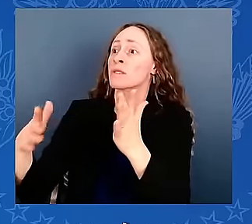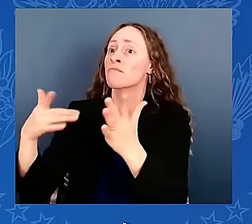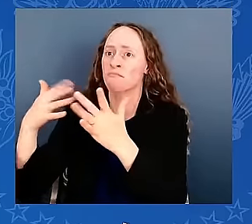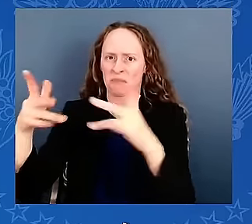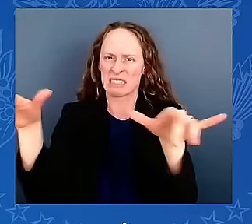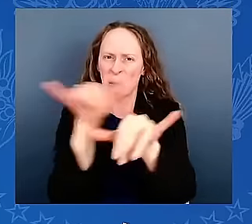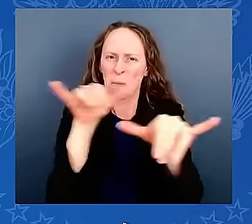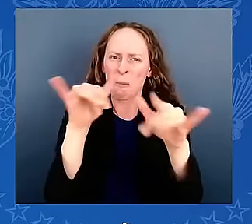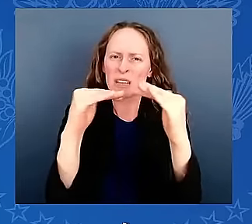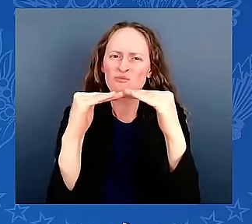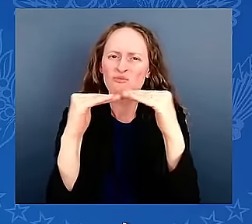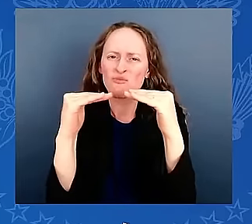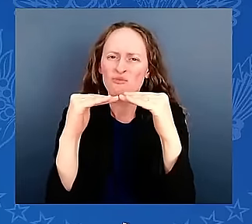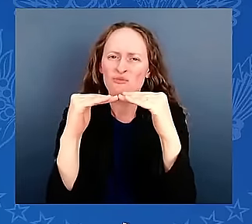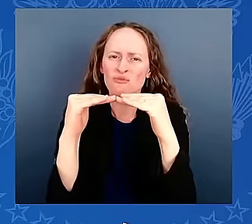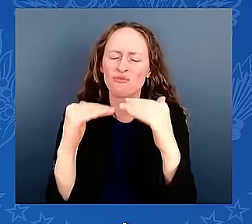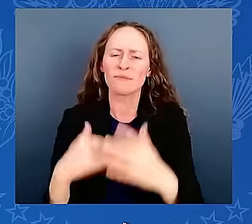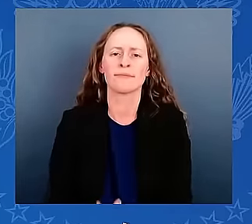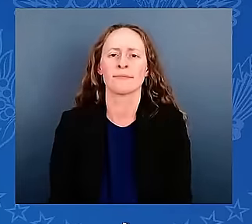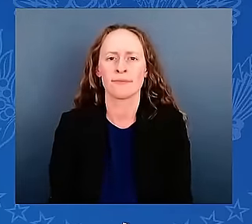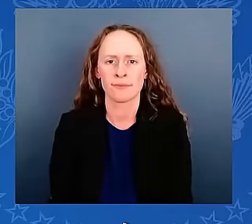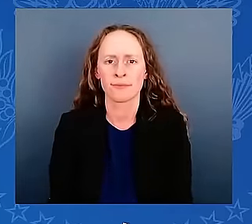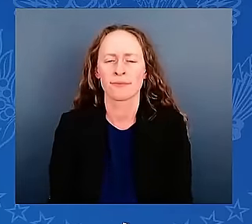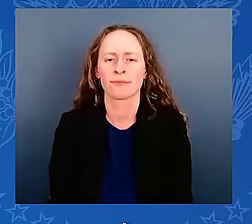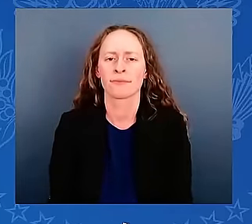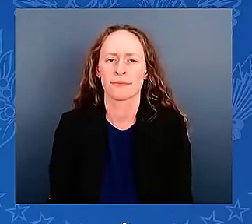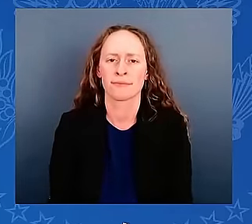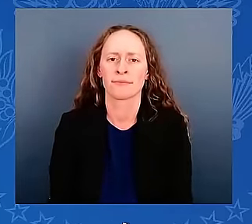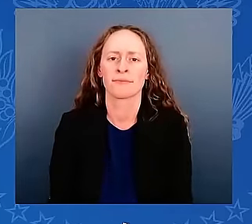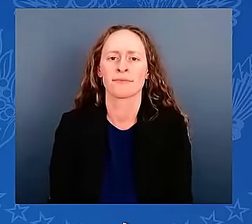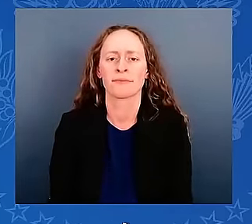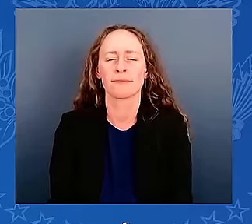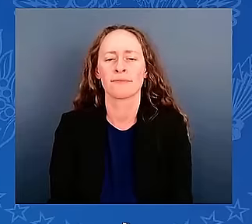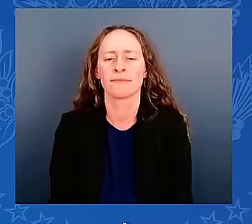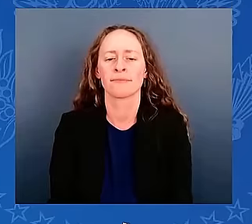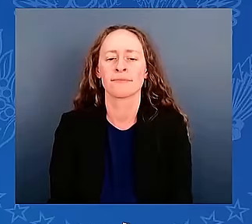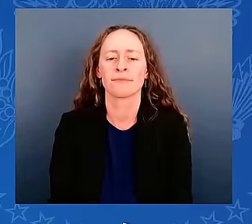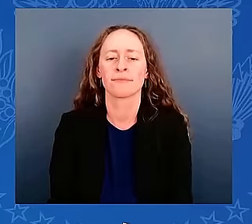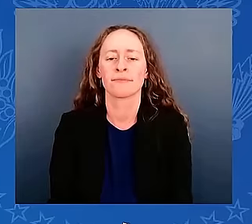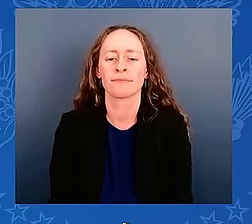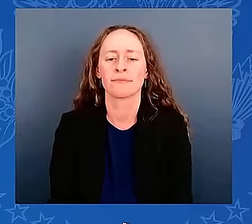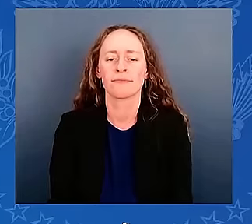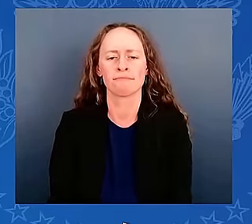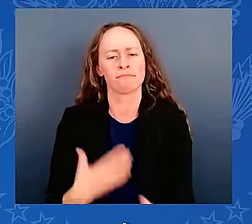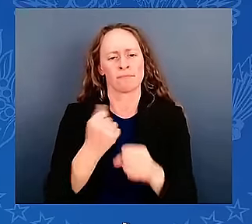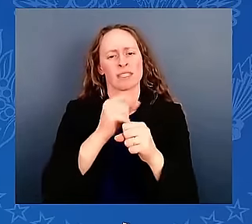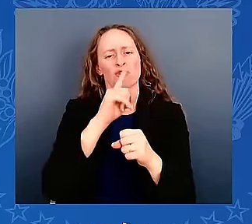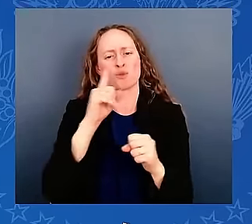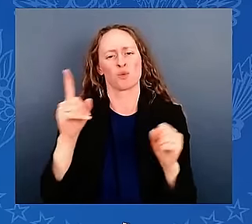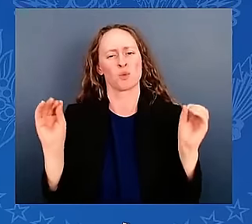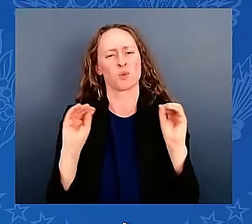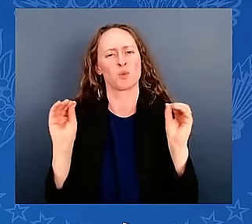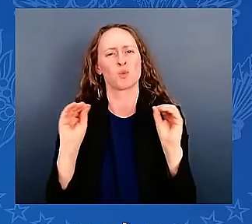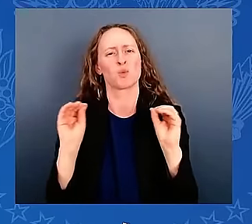And by the way, we're making sure that no one goes to jail for the mere use or possession of marijuana.